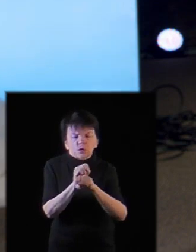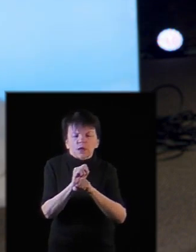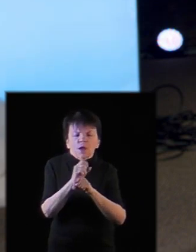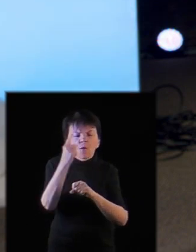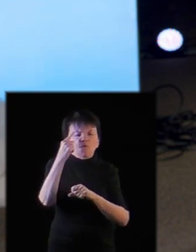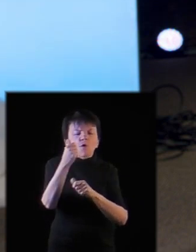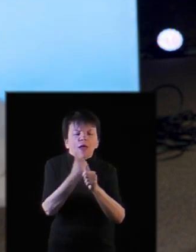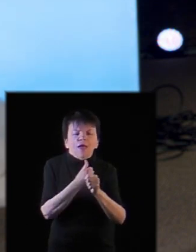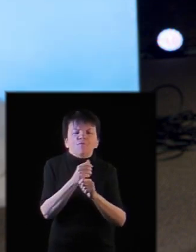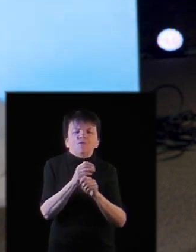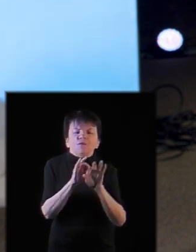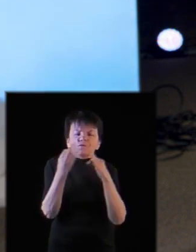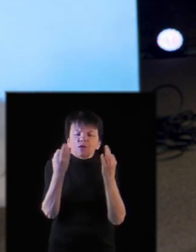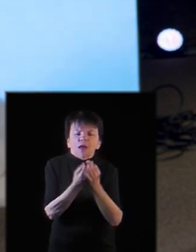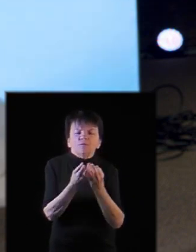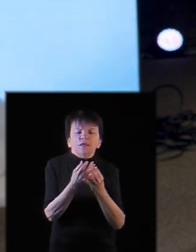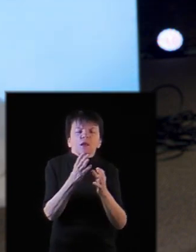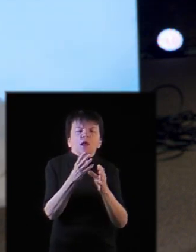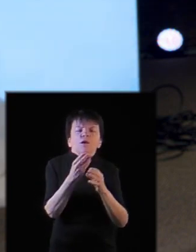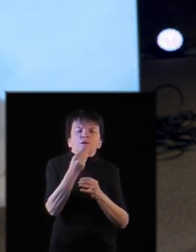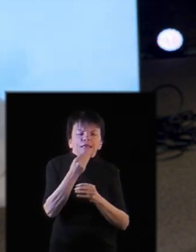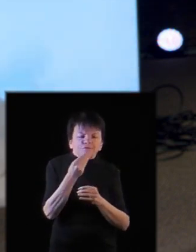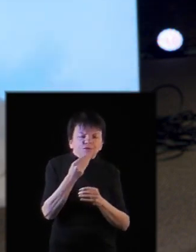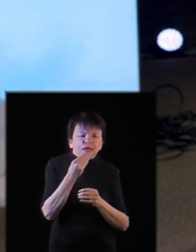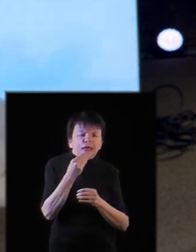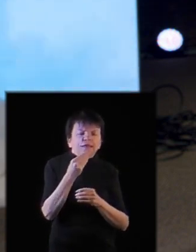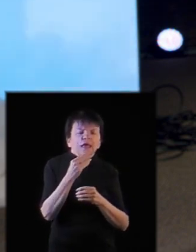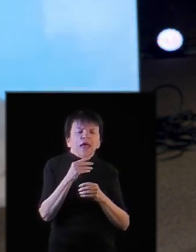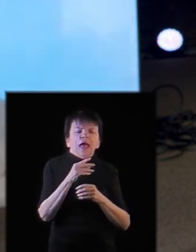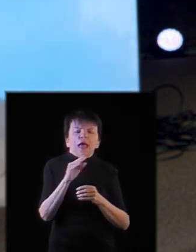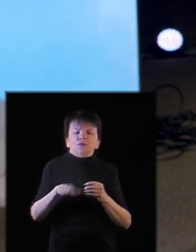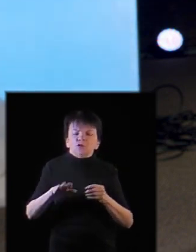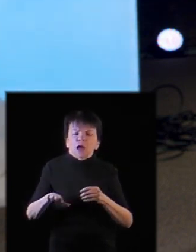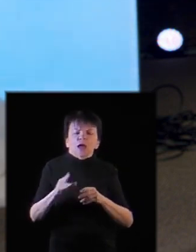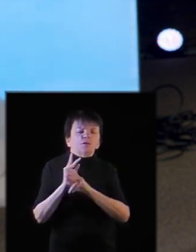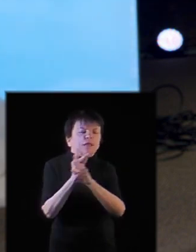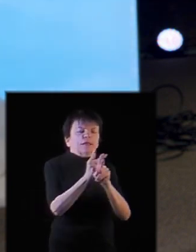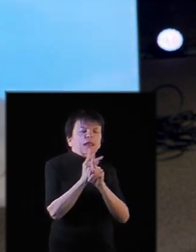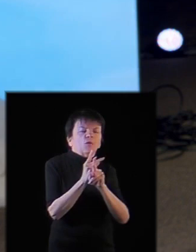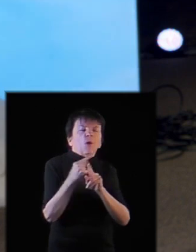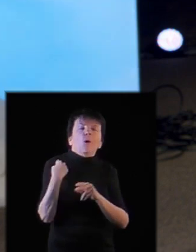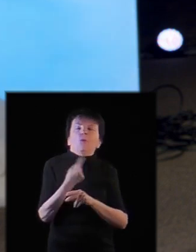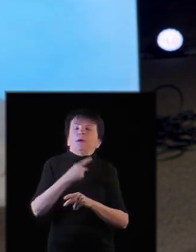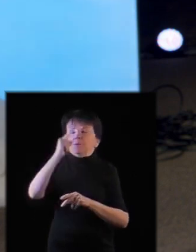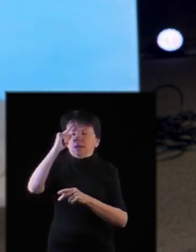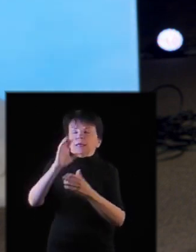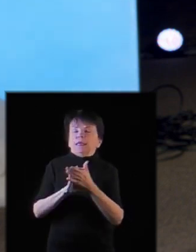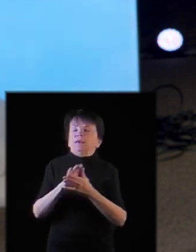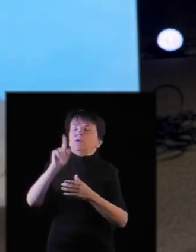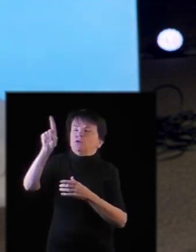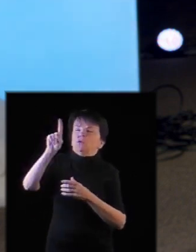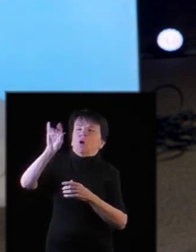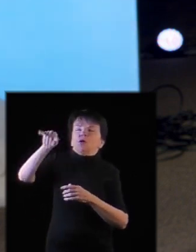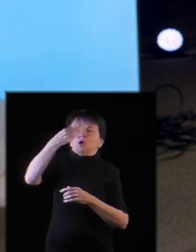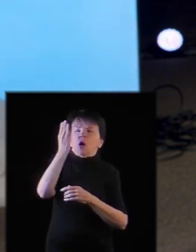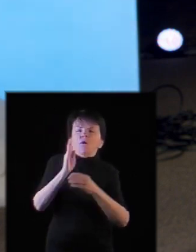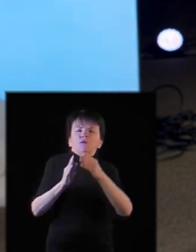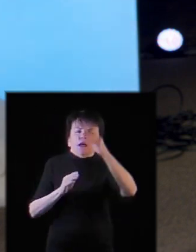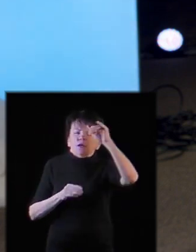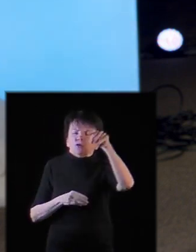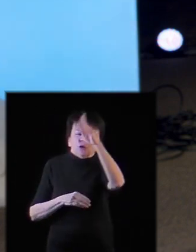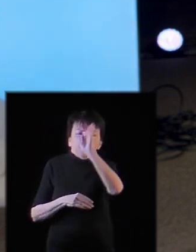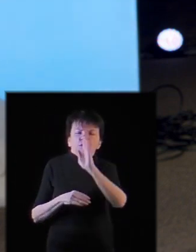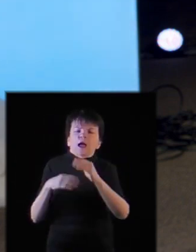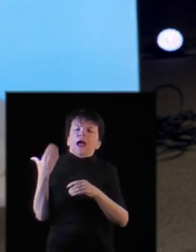would be fed, every child would be taken care of. We believe that you are Jehovah Jireh, our provider, and we grab a hold of